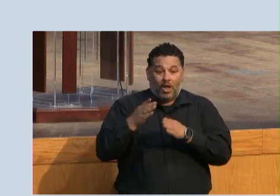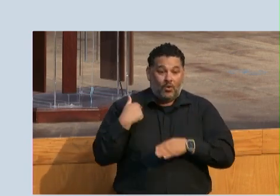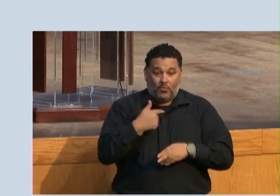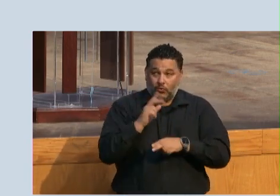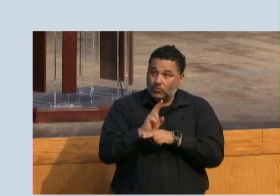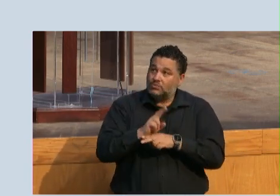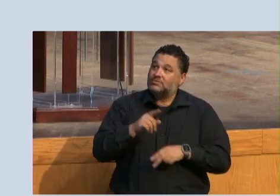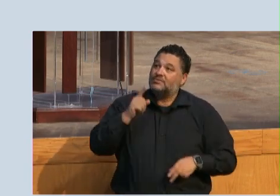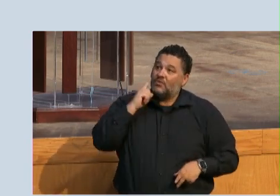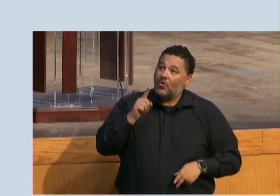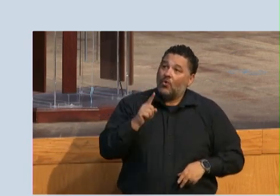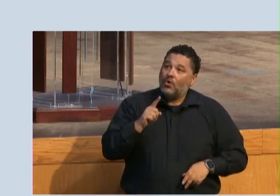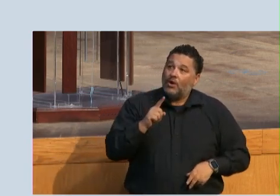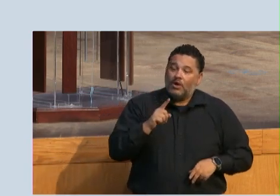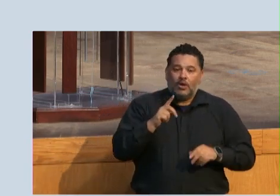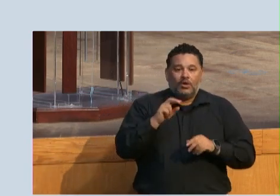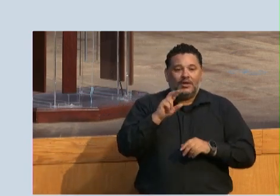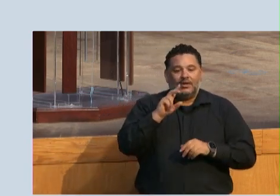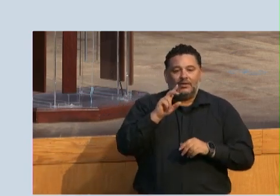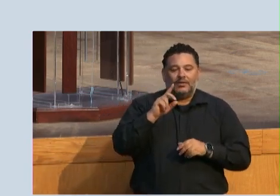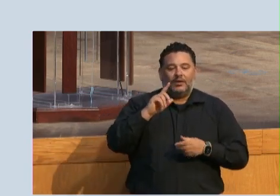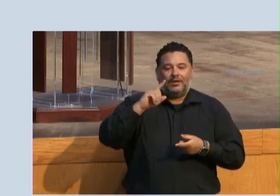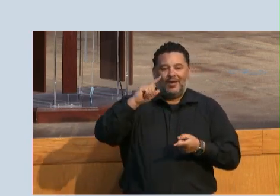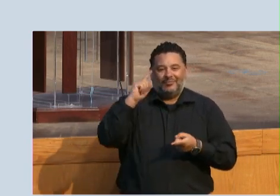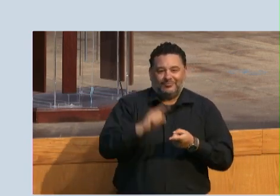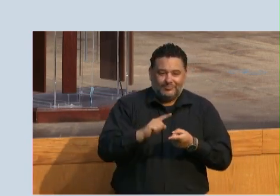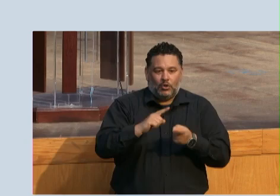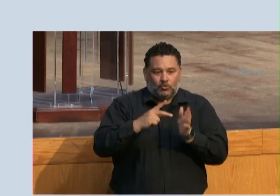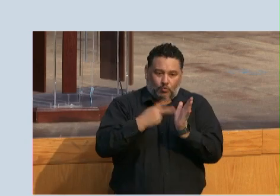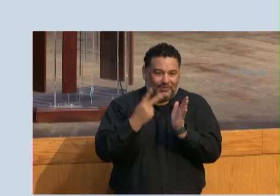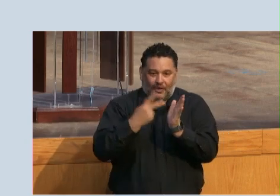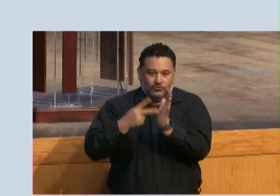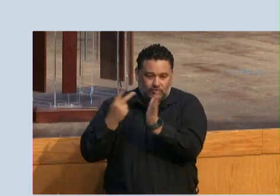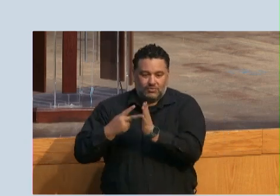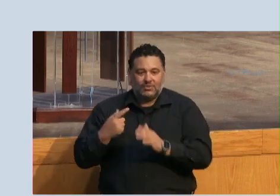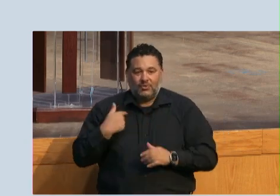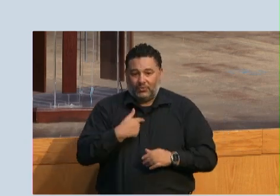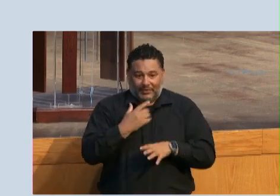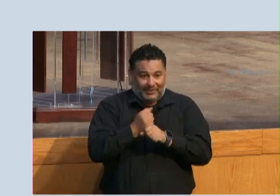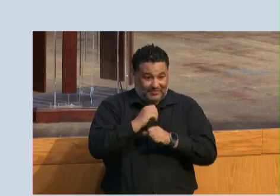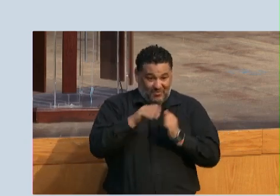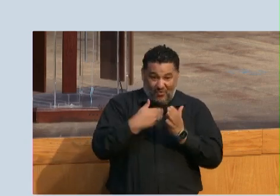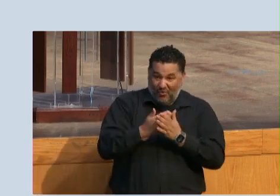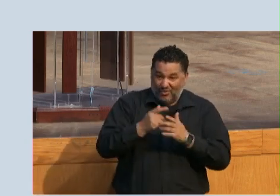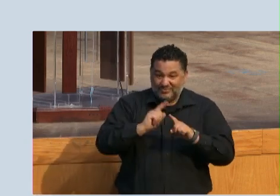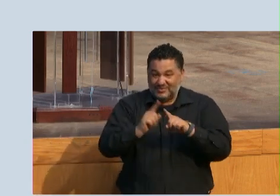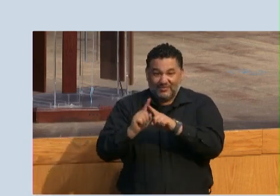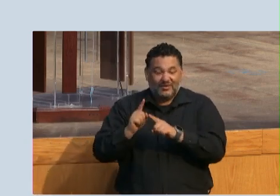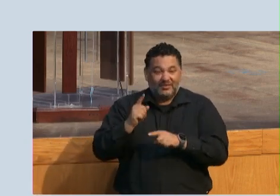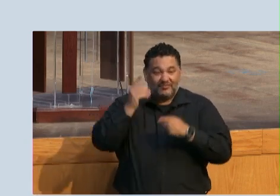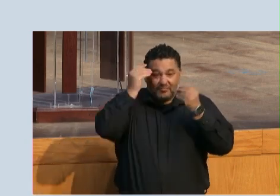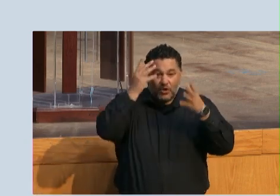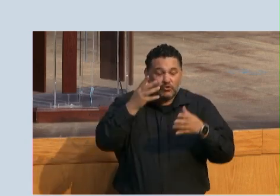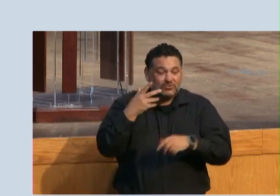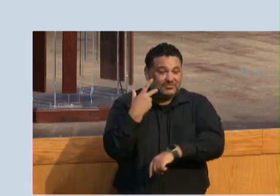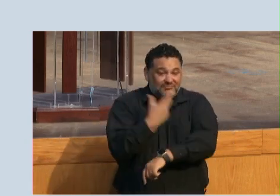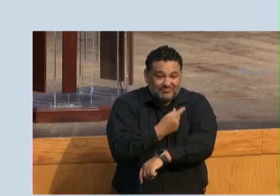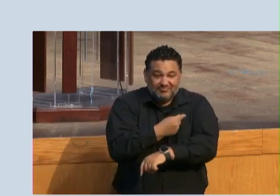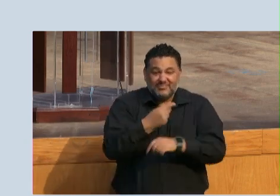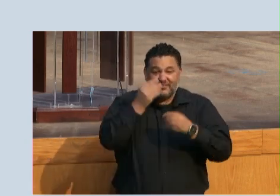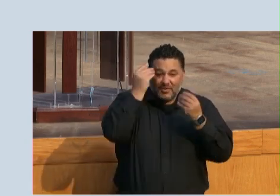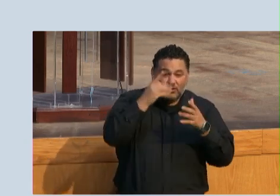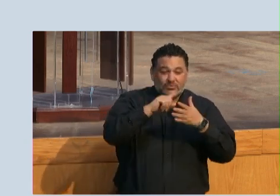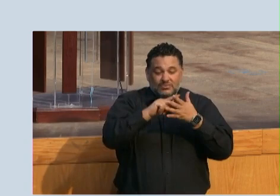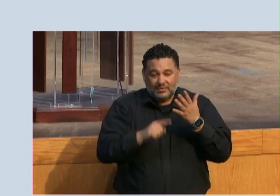deduplication. So we get all those records of different vaccination events coming through, and we have demographic data, and sometimes